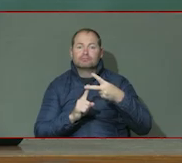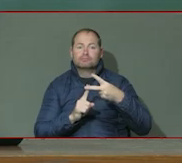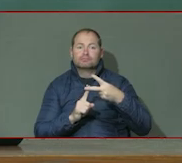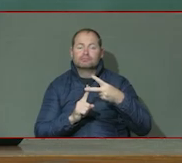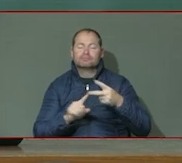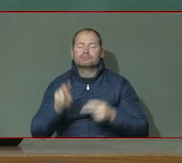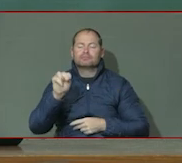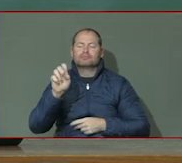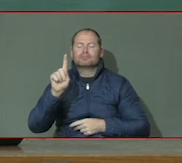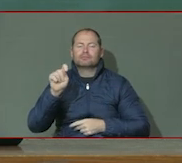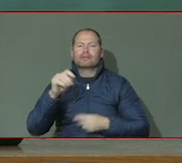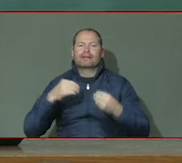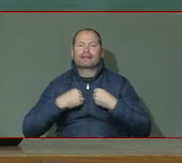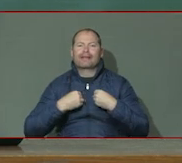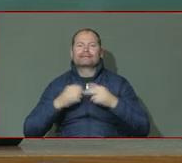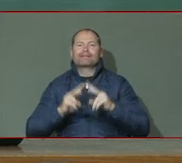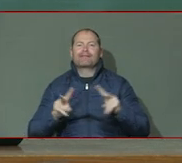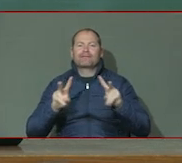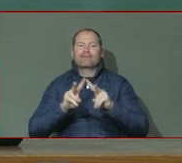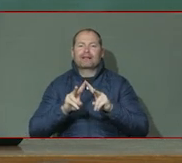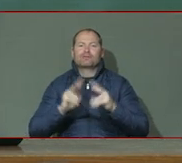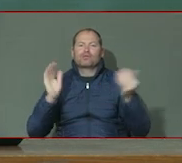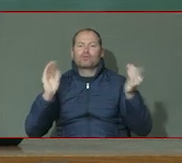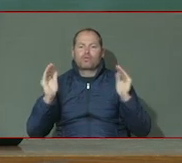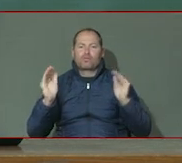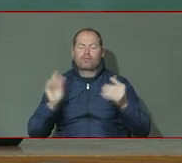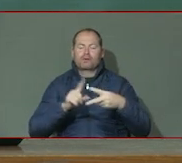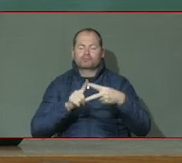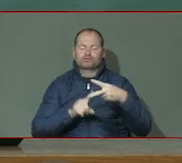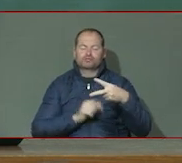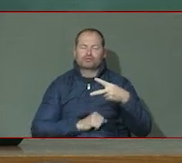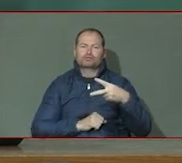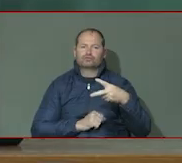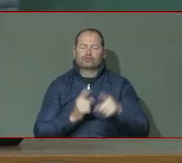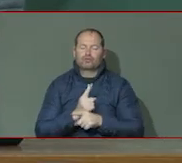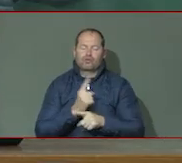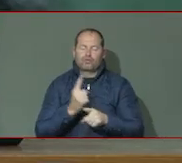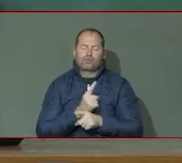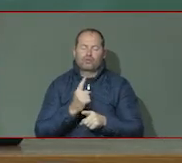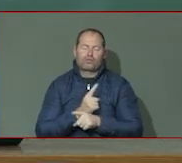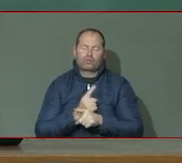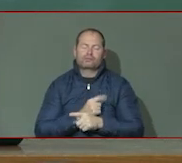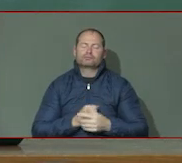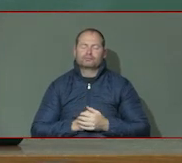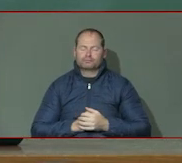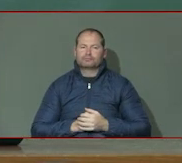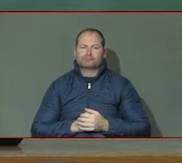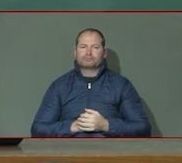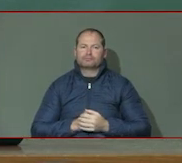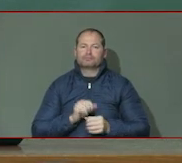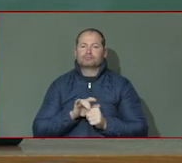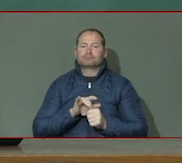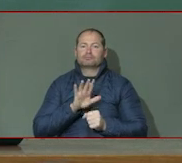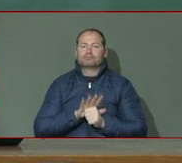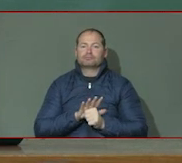net asset value. Always market price and net asset value. So if we look at Cola,